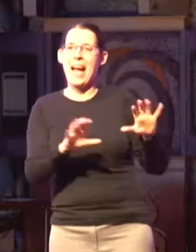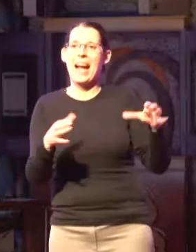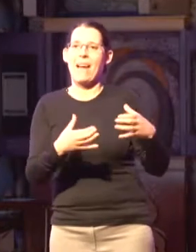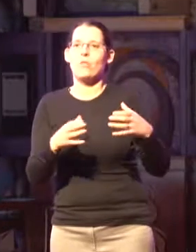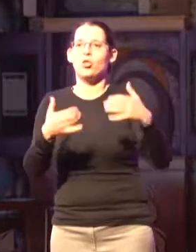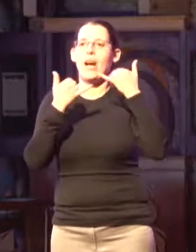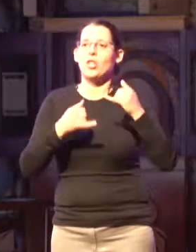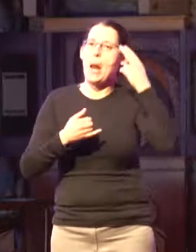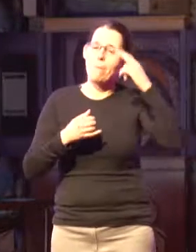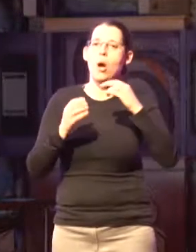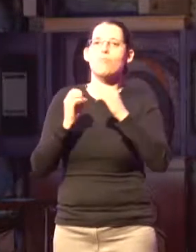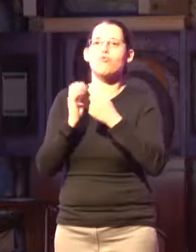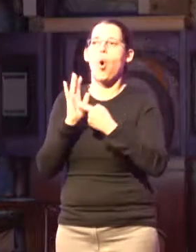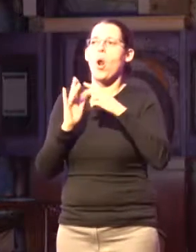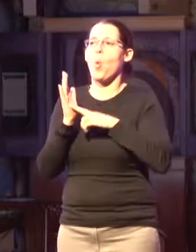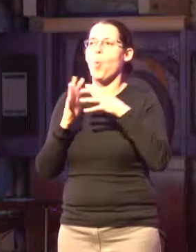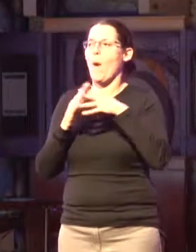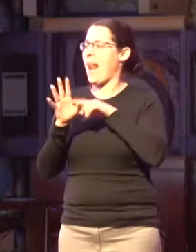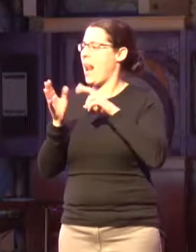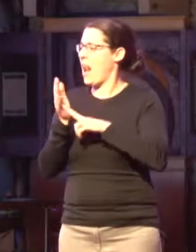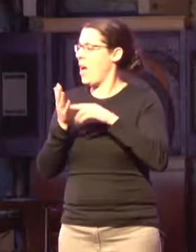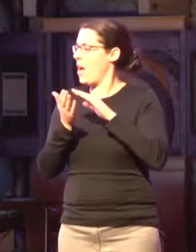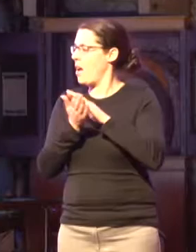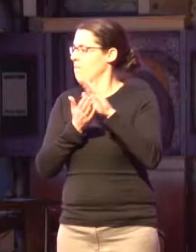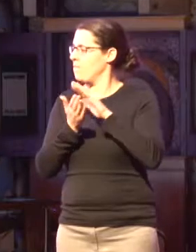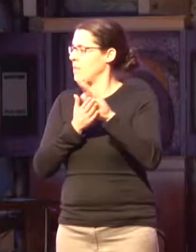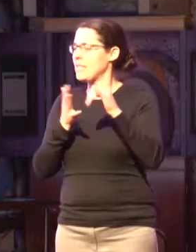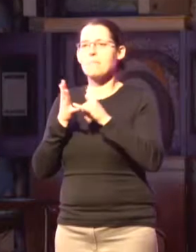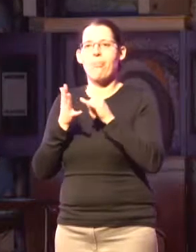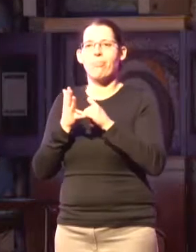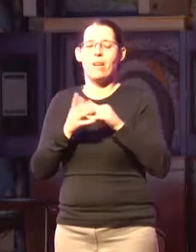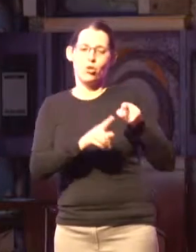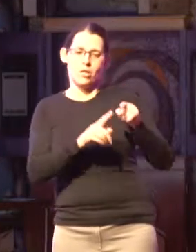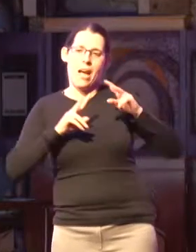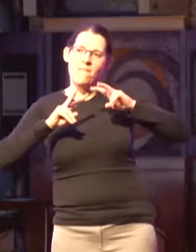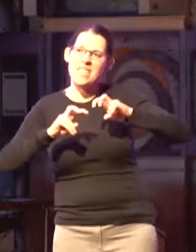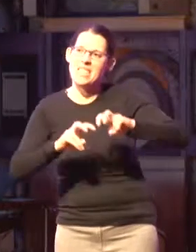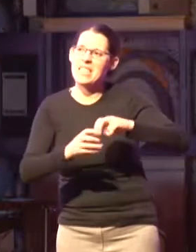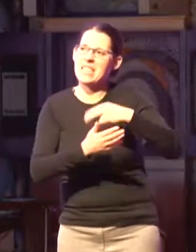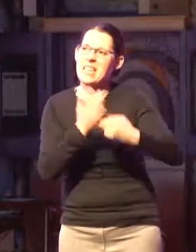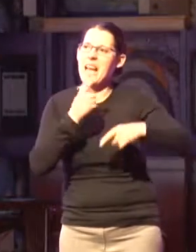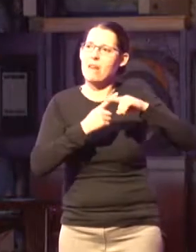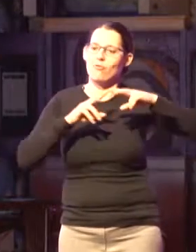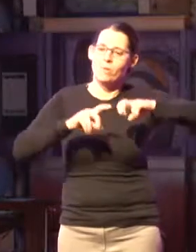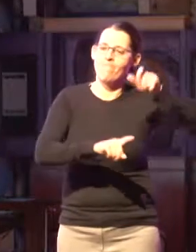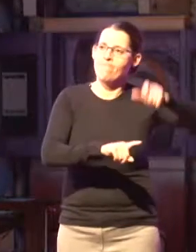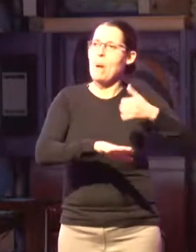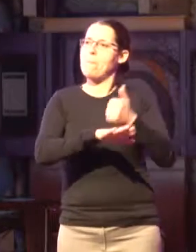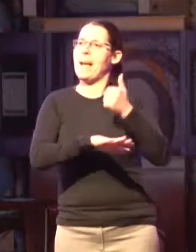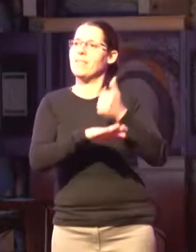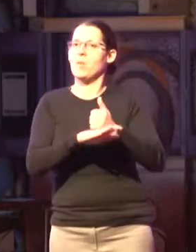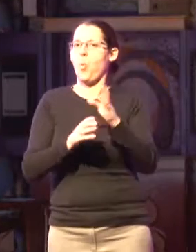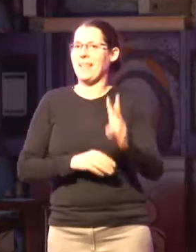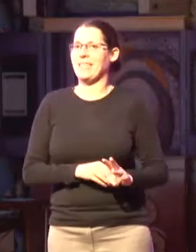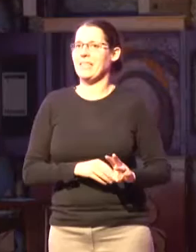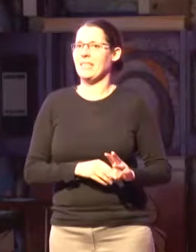Bronwyn Holloway-Smith. Bronwyn is an investigative artist and researcher based in Wellington. She in fact